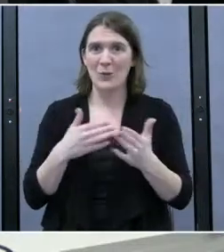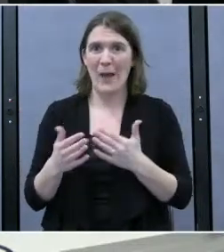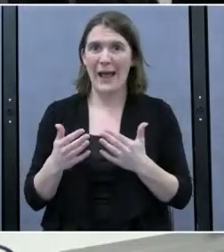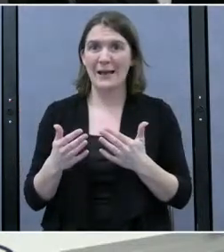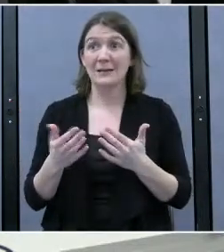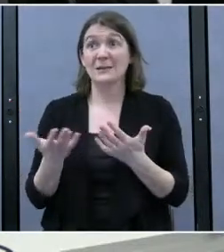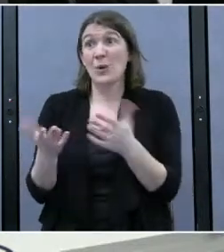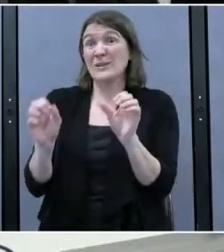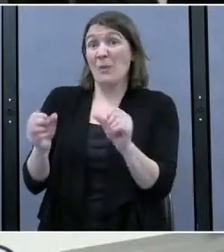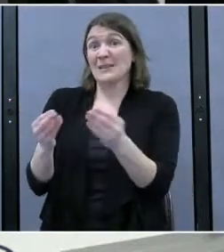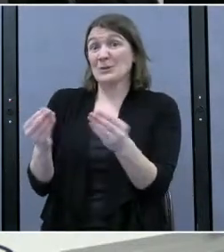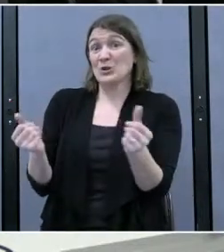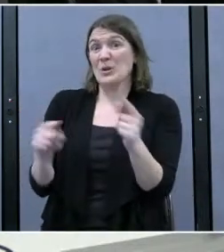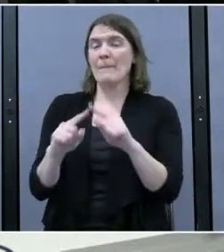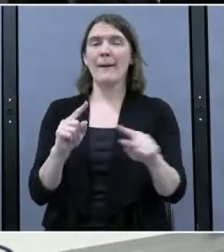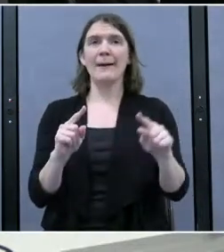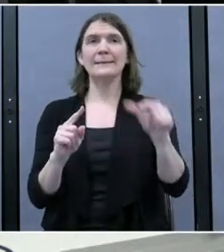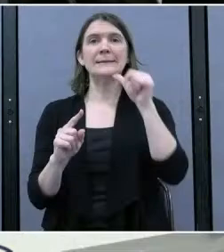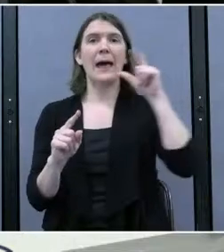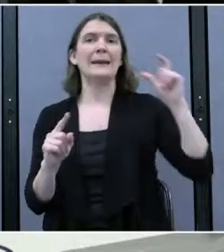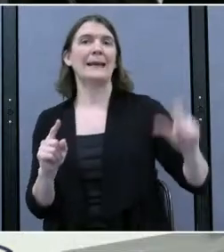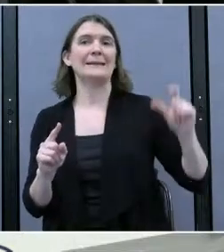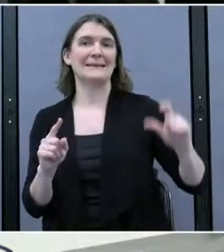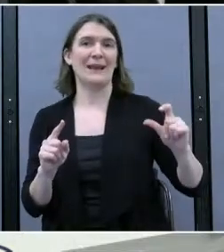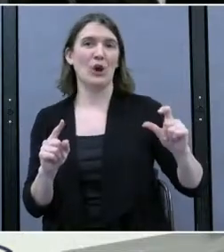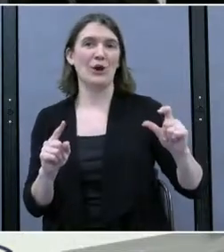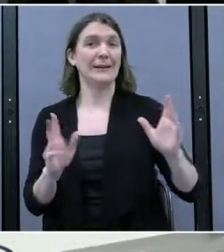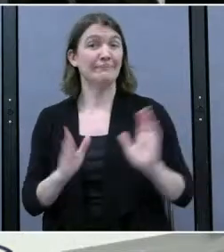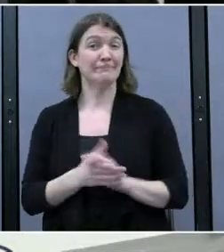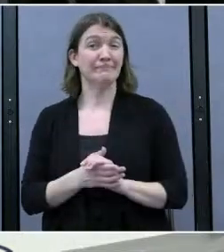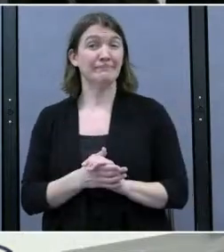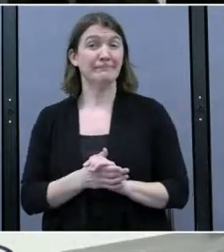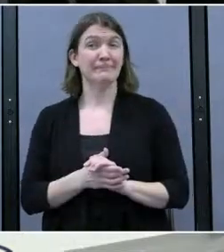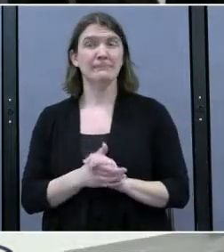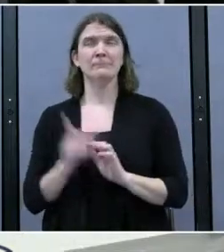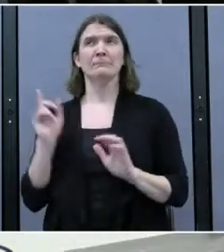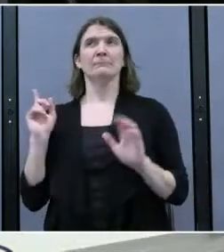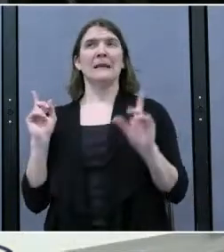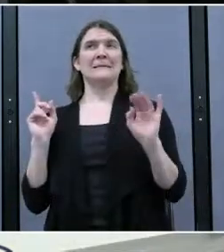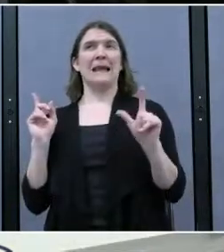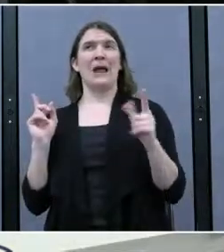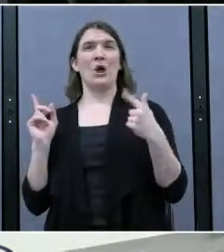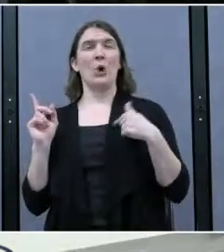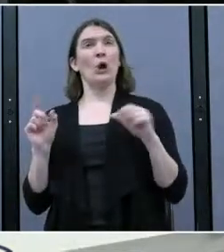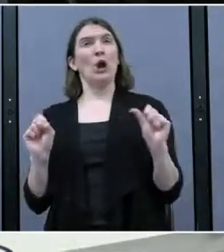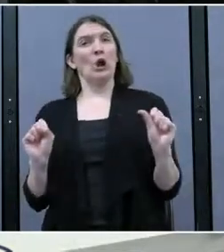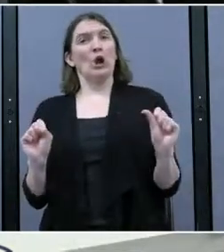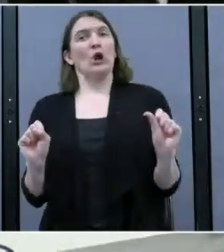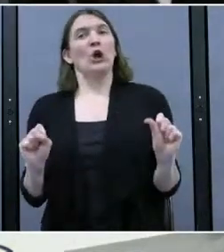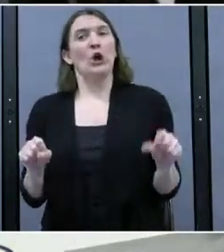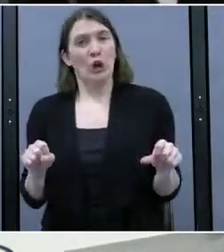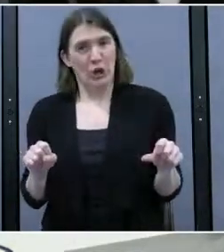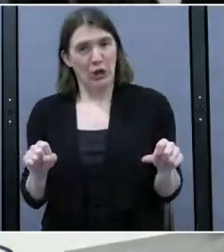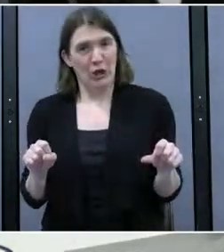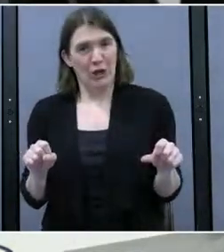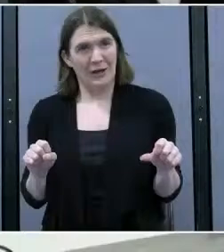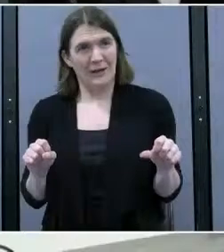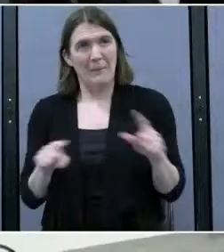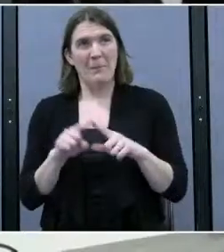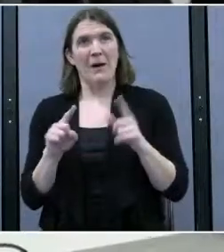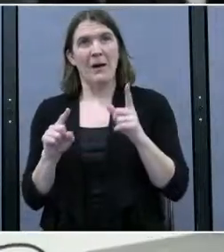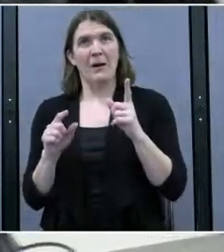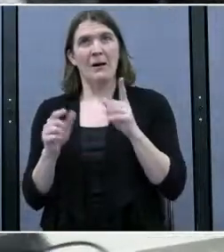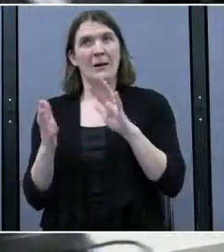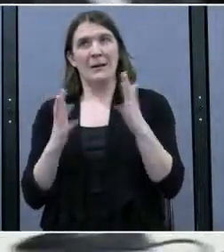is a possible solution, but it's not necessary. Okay, so it could happen, but Daniel? other things would need to